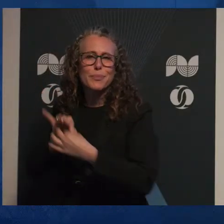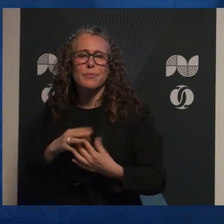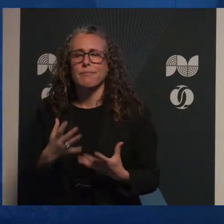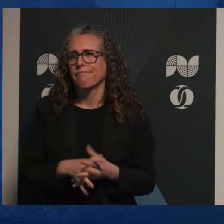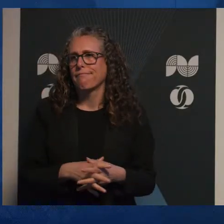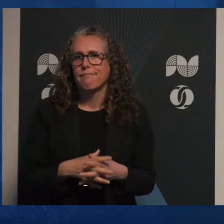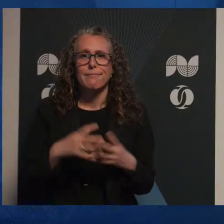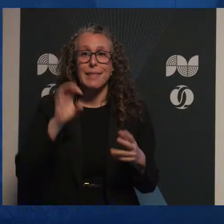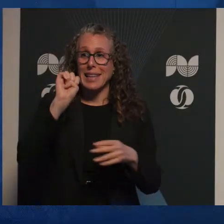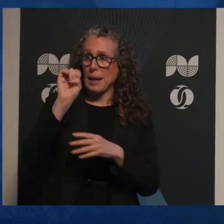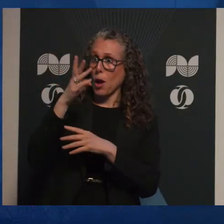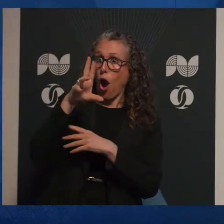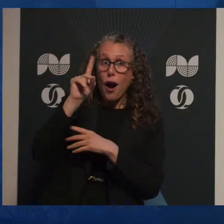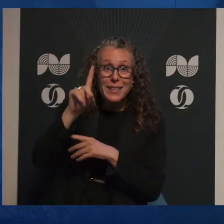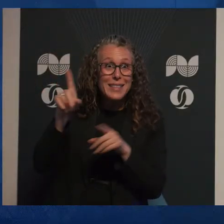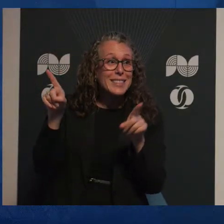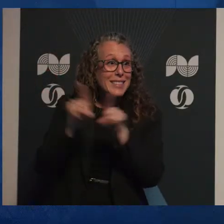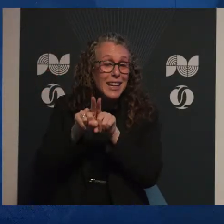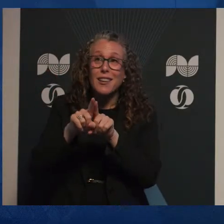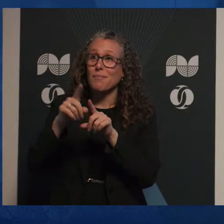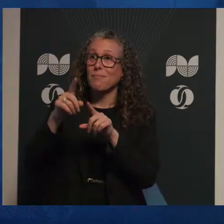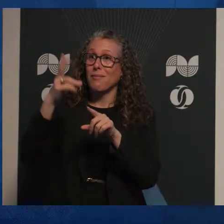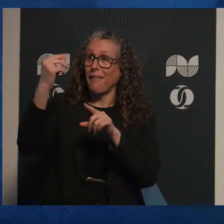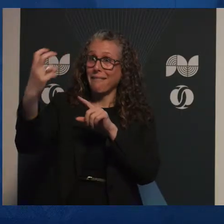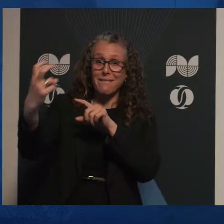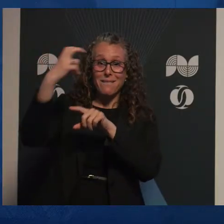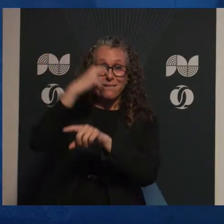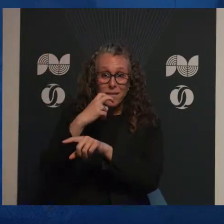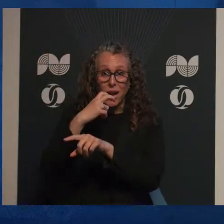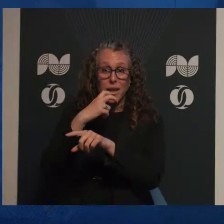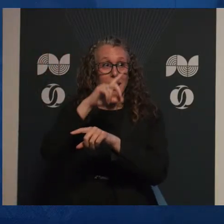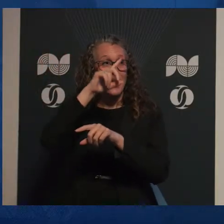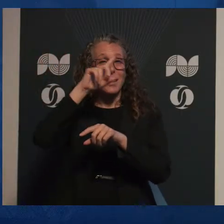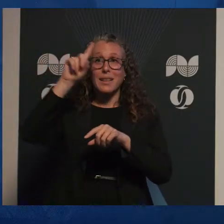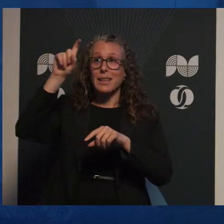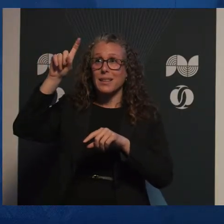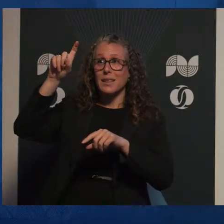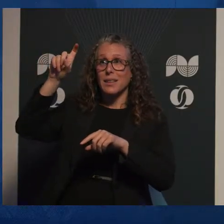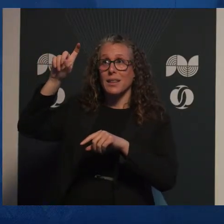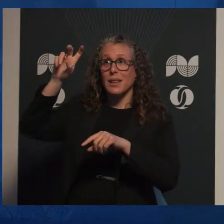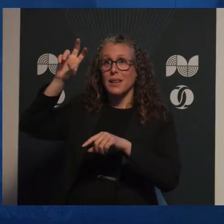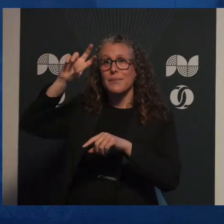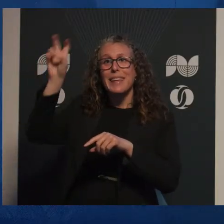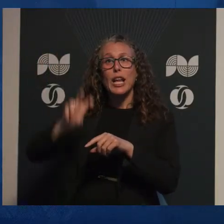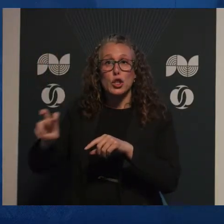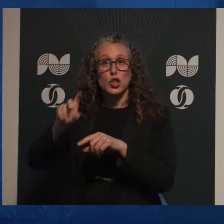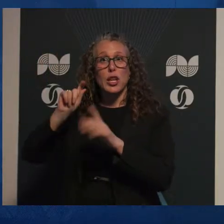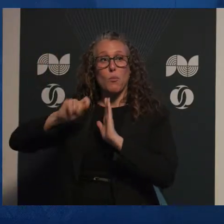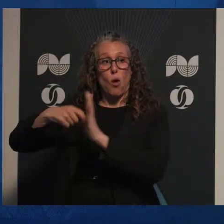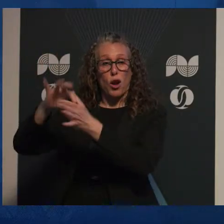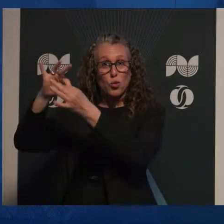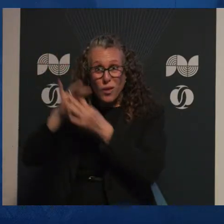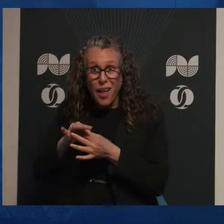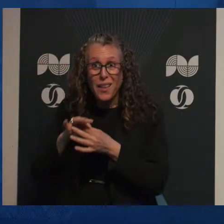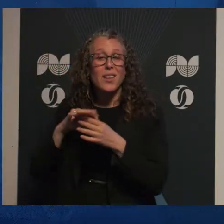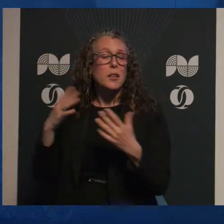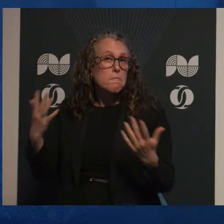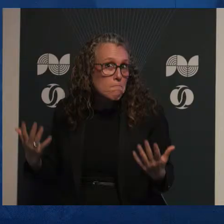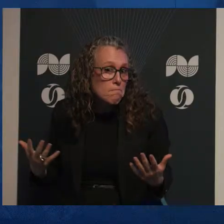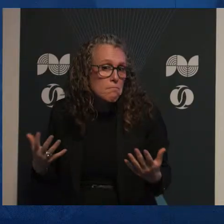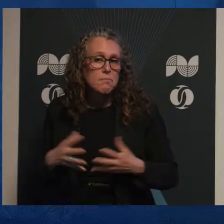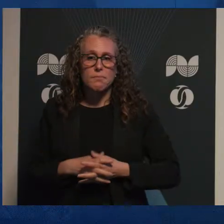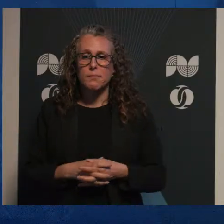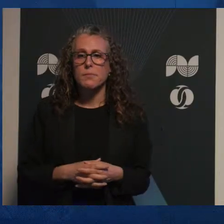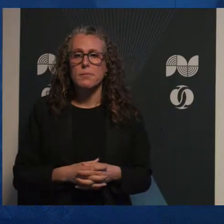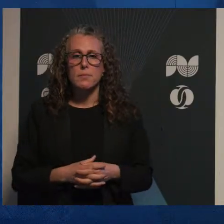example, EBRD stepping in on funding some of the energy programs, some of the energy projects. So I think,